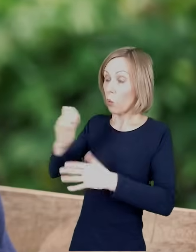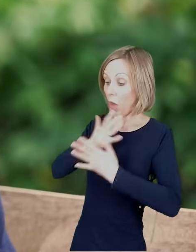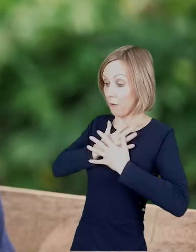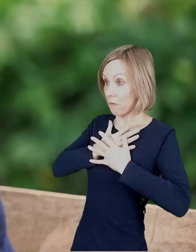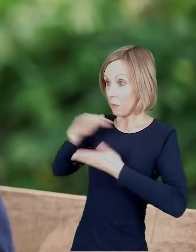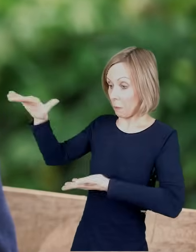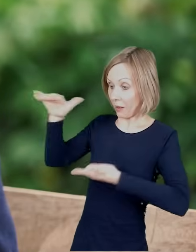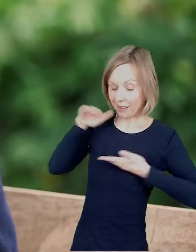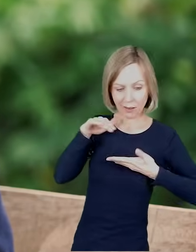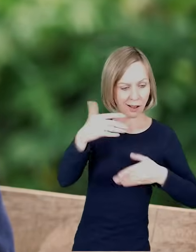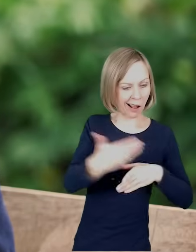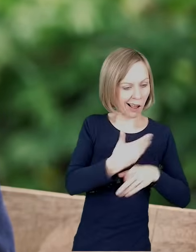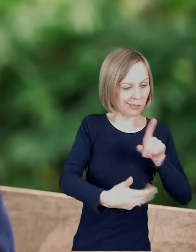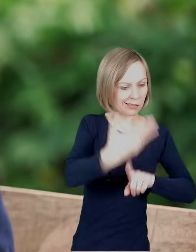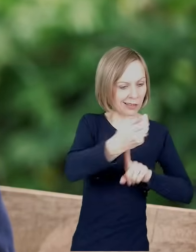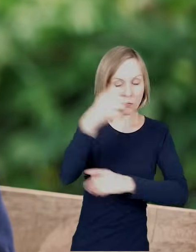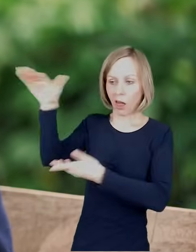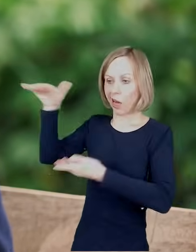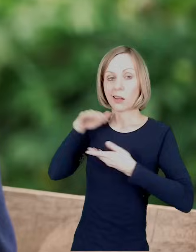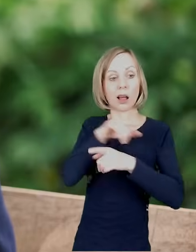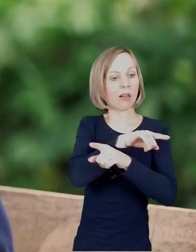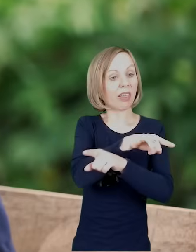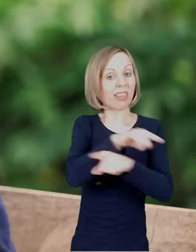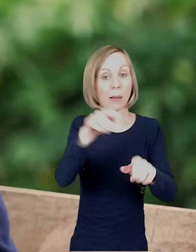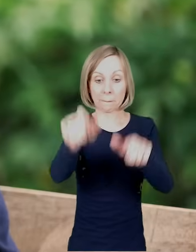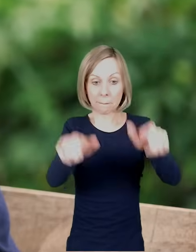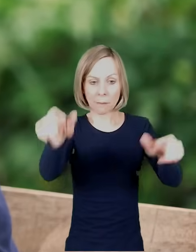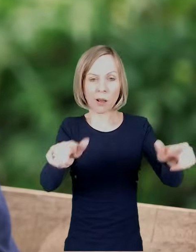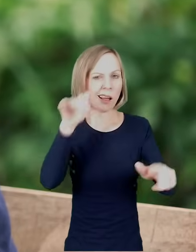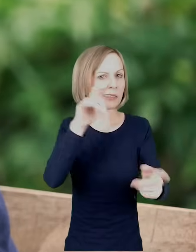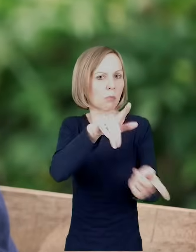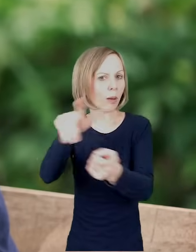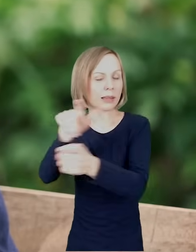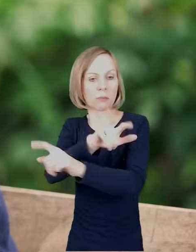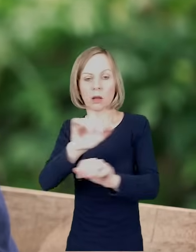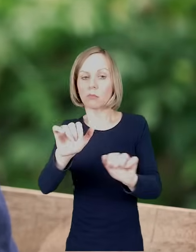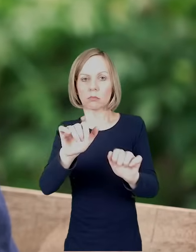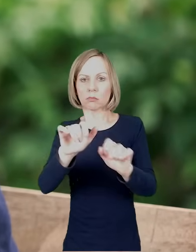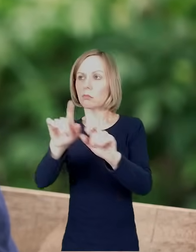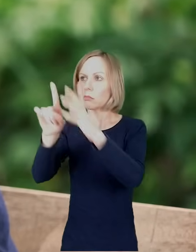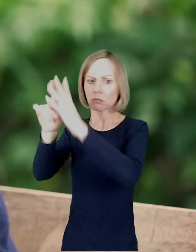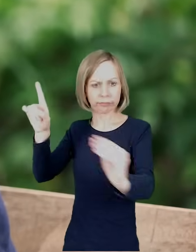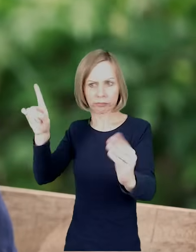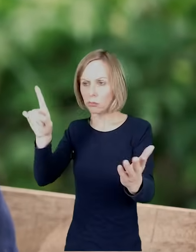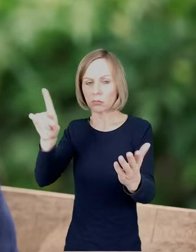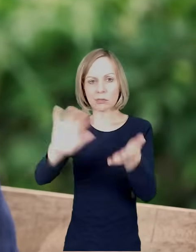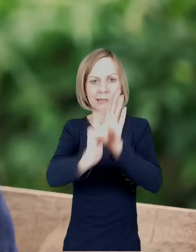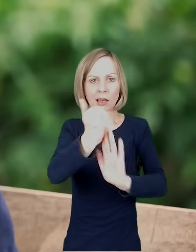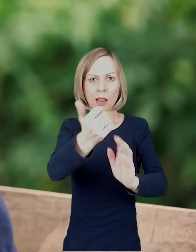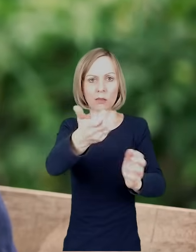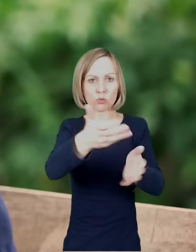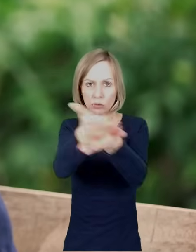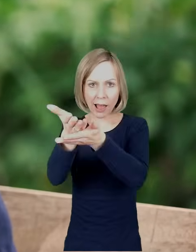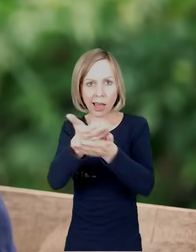on investment from your love for us, to see others not as objects to be exploited, but as your image bearers with gifts